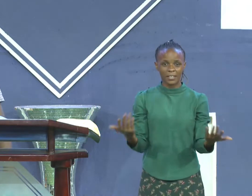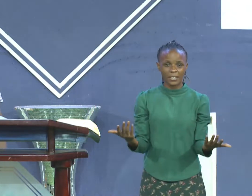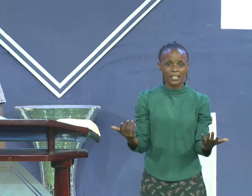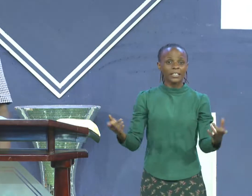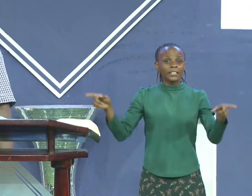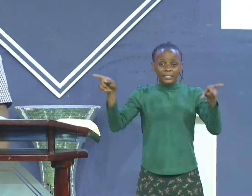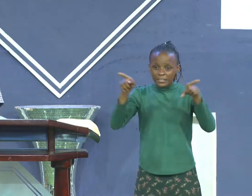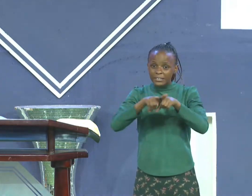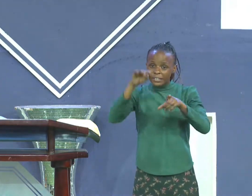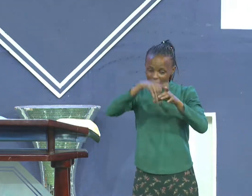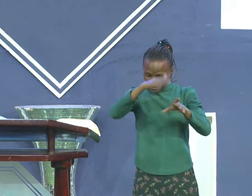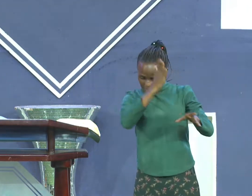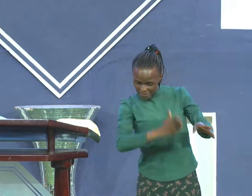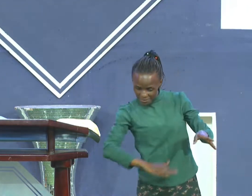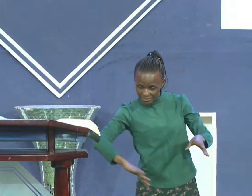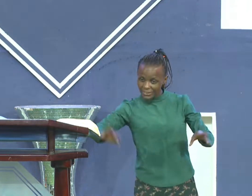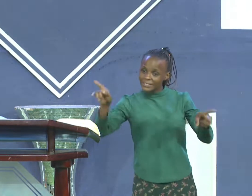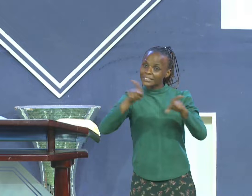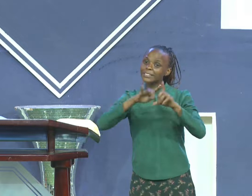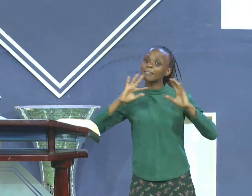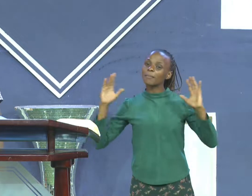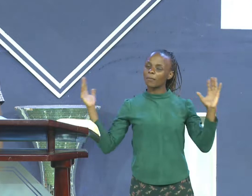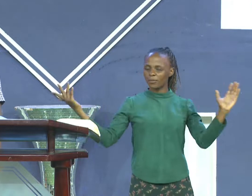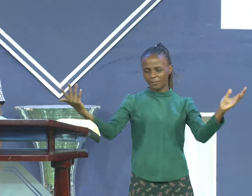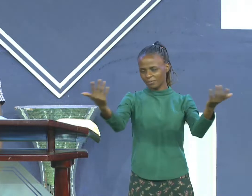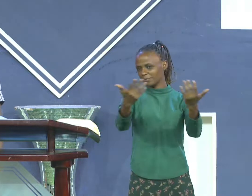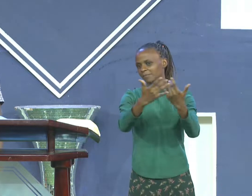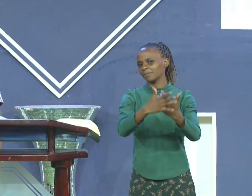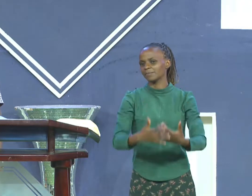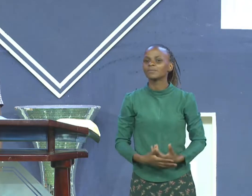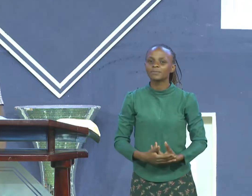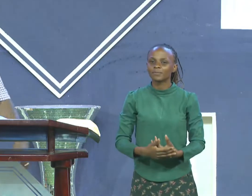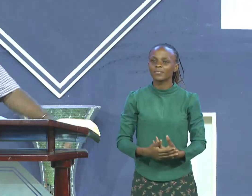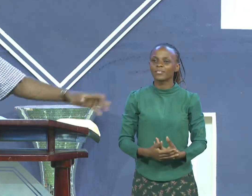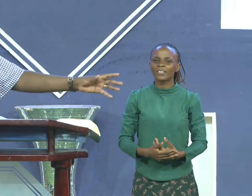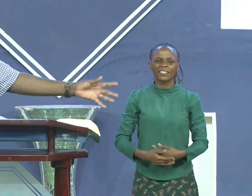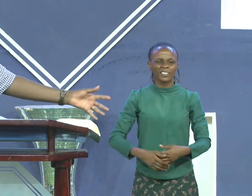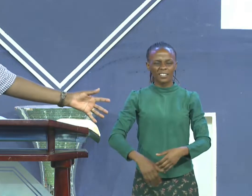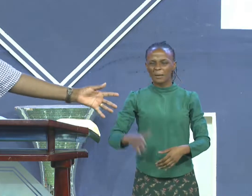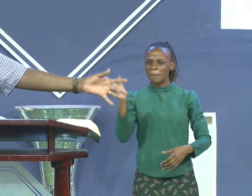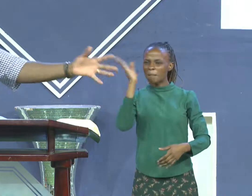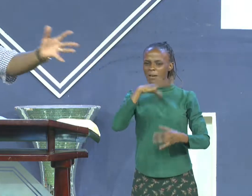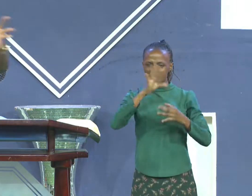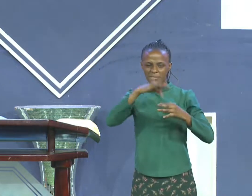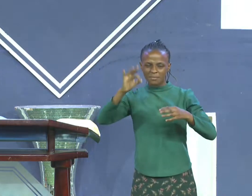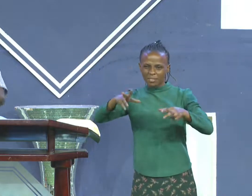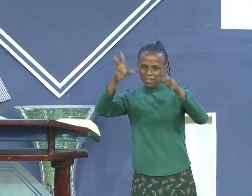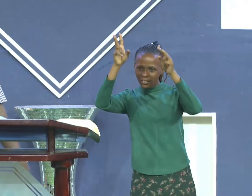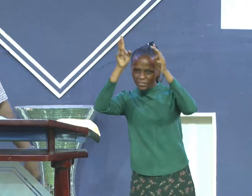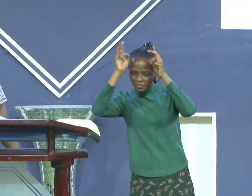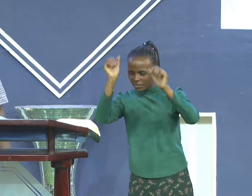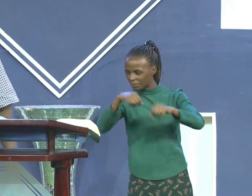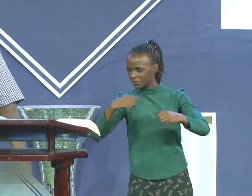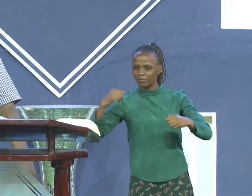Ate ne mu kiwonvu kino twetooloddwa. And even in this valley we are surrounded. emisimte jinza kumalaga sari mira wanoka. The